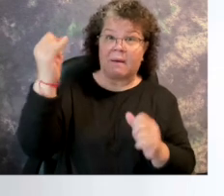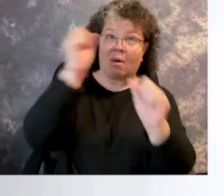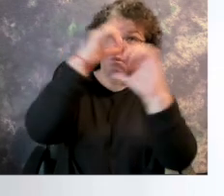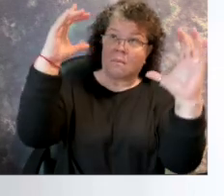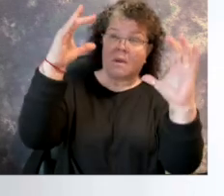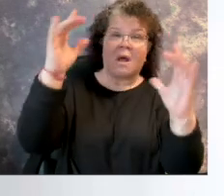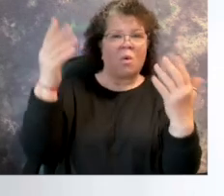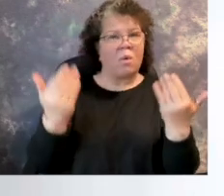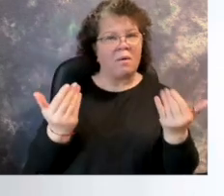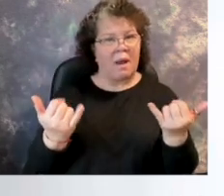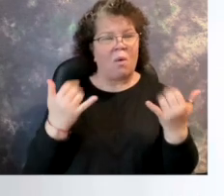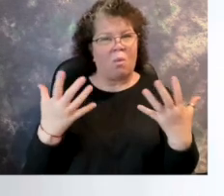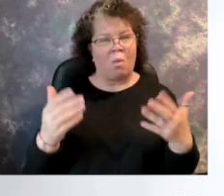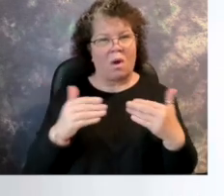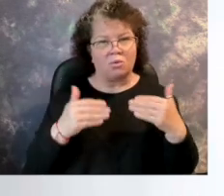continue.